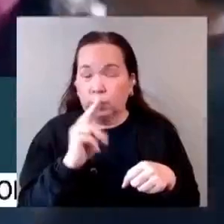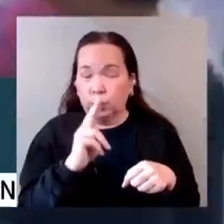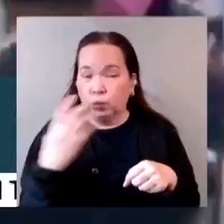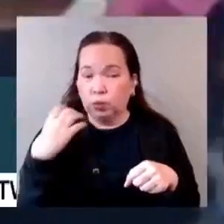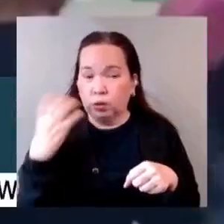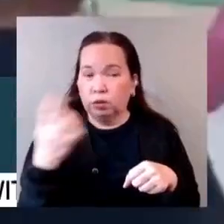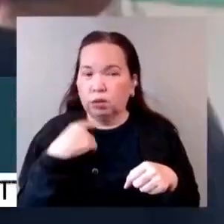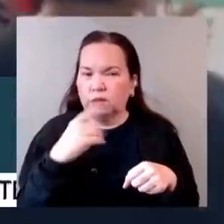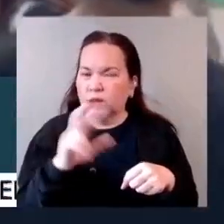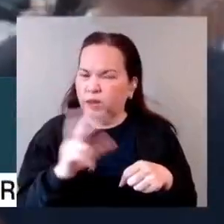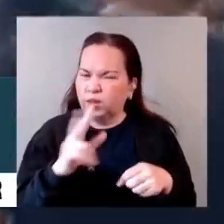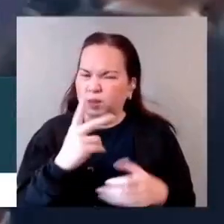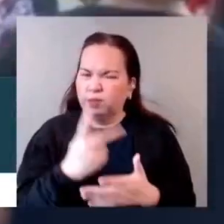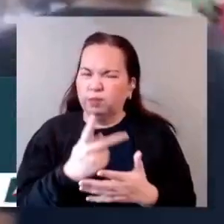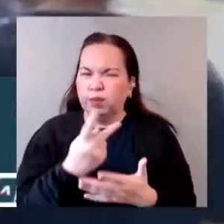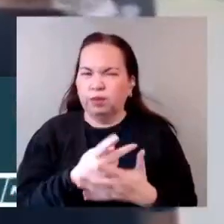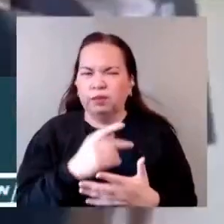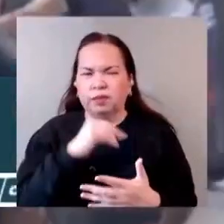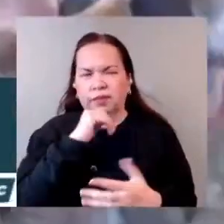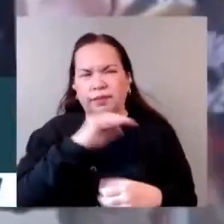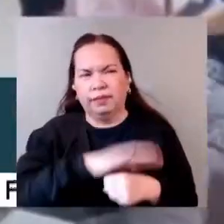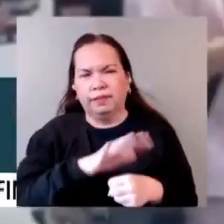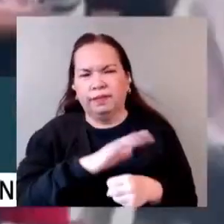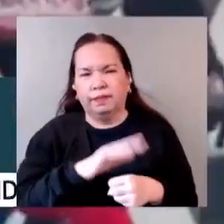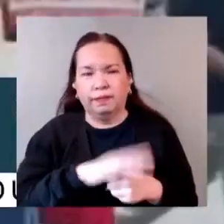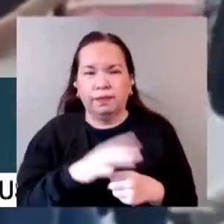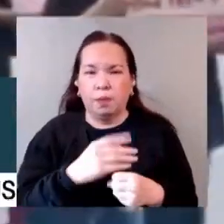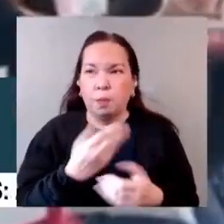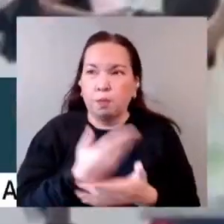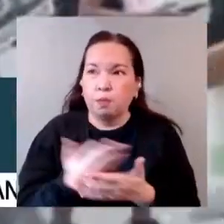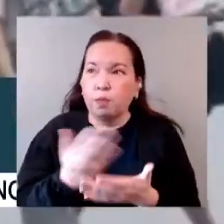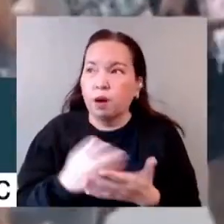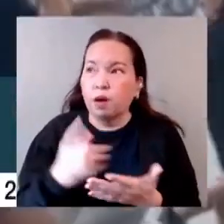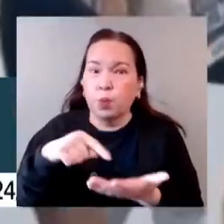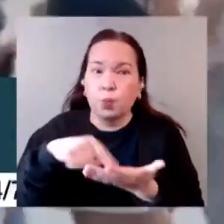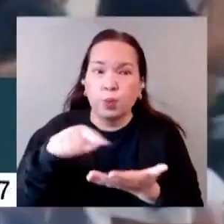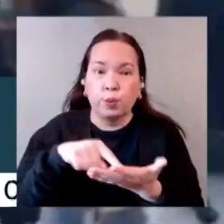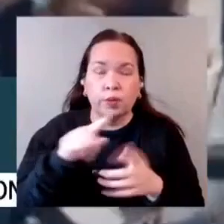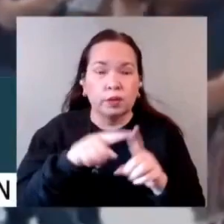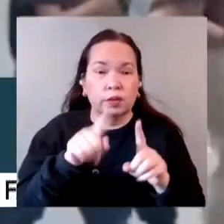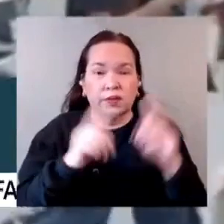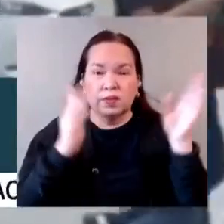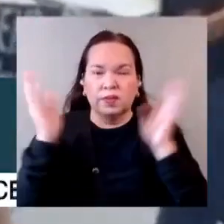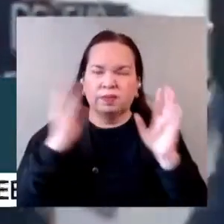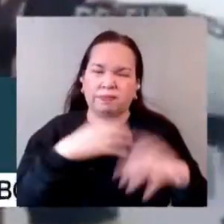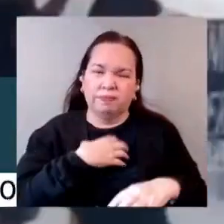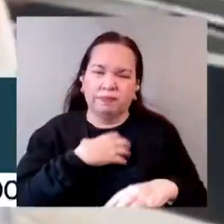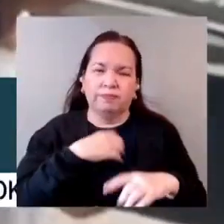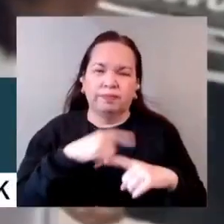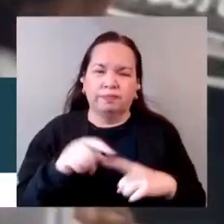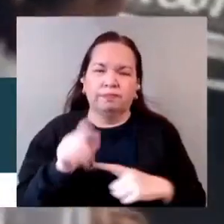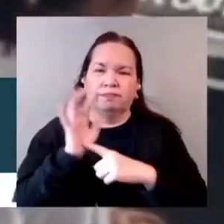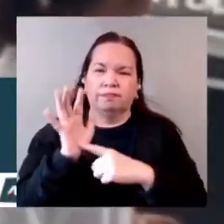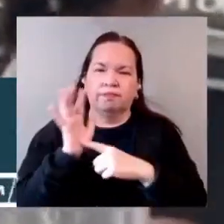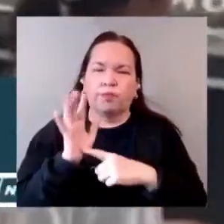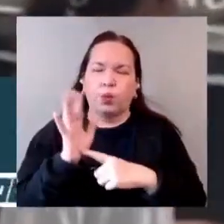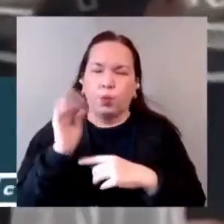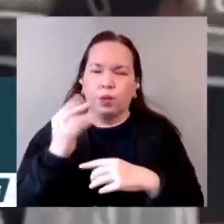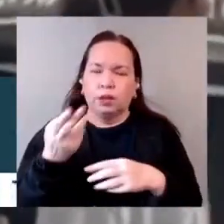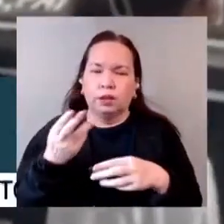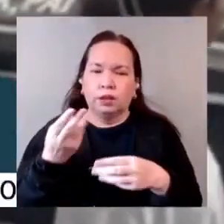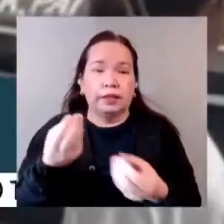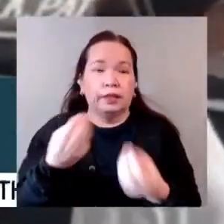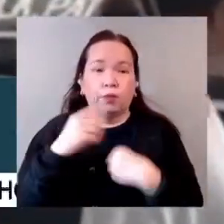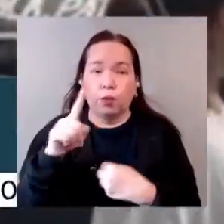33 pesos is not even enough to cover basic commodities and payment of services. They will continue to lobby for a 100 to 292